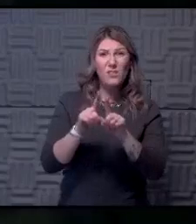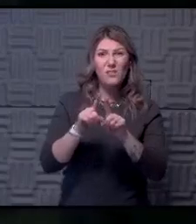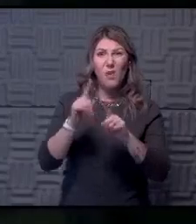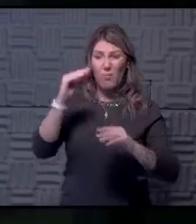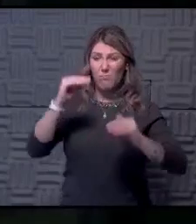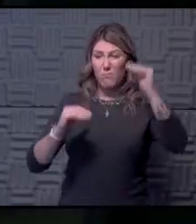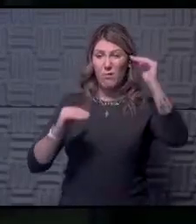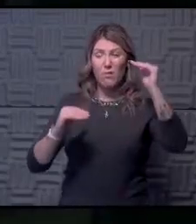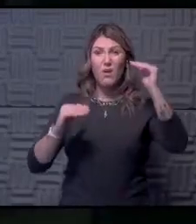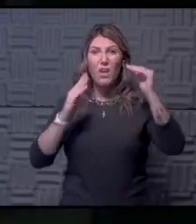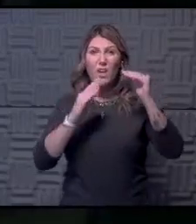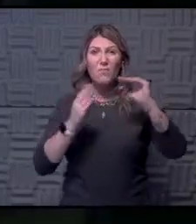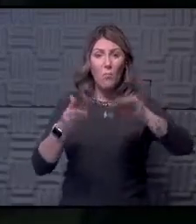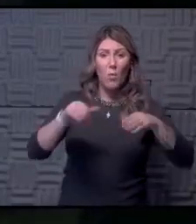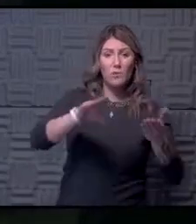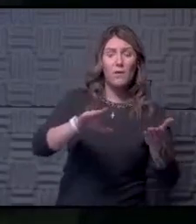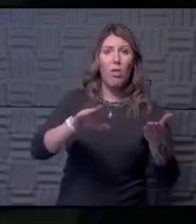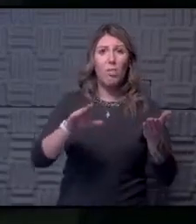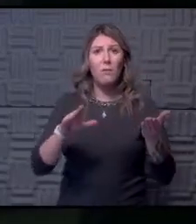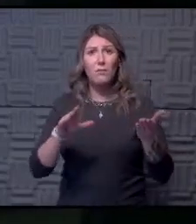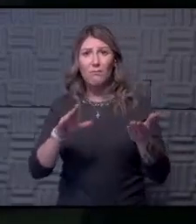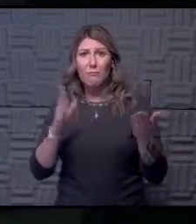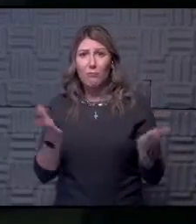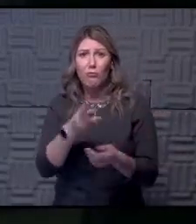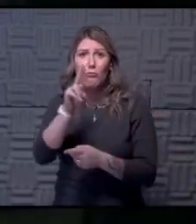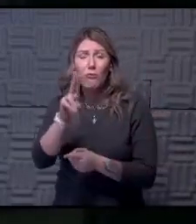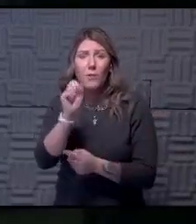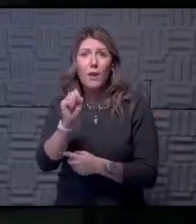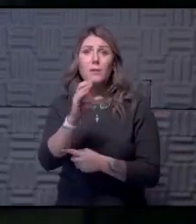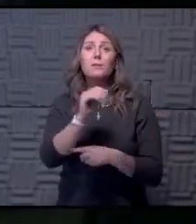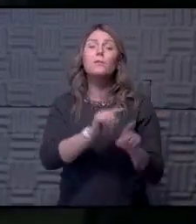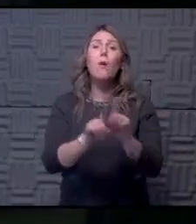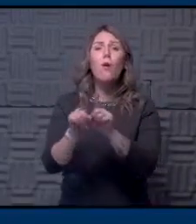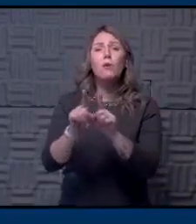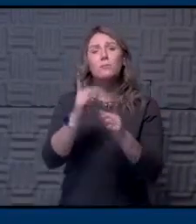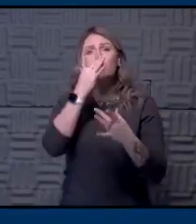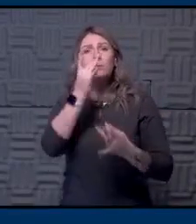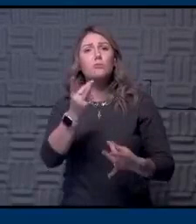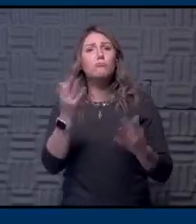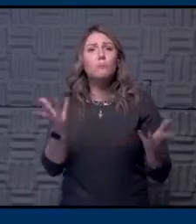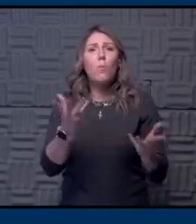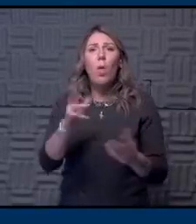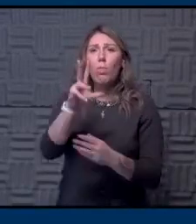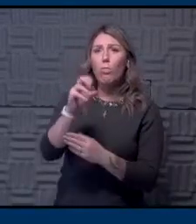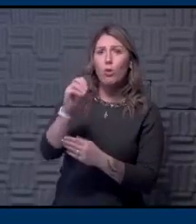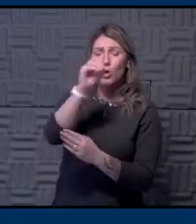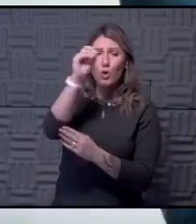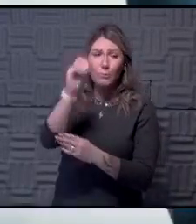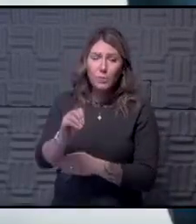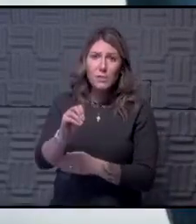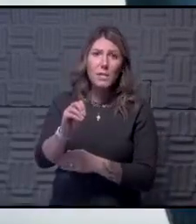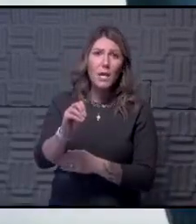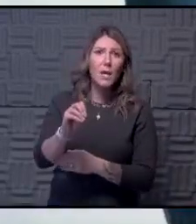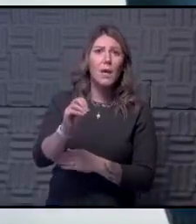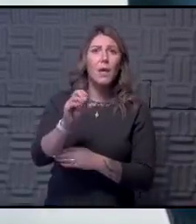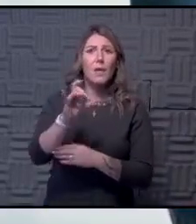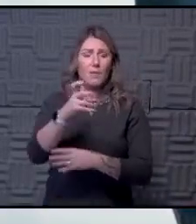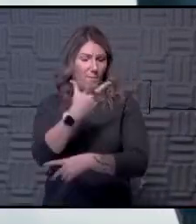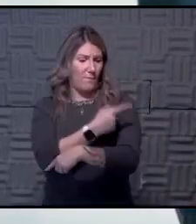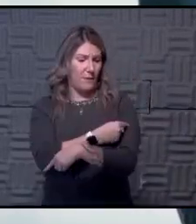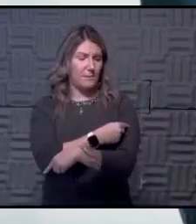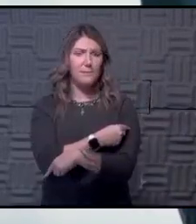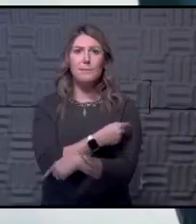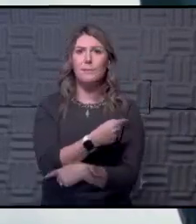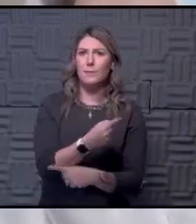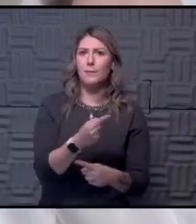disproportionate share of mortality, of death in the United States. Also, interestingly, 30% of the vaccine doses